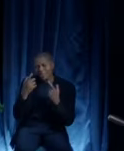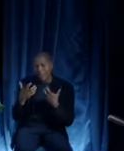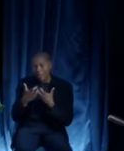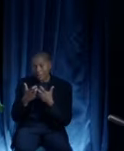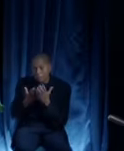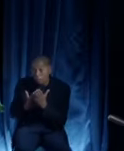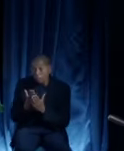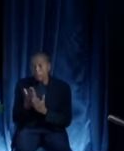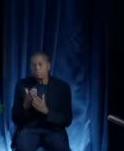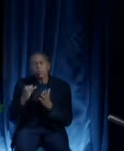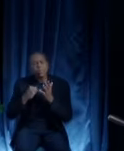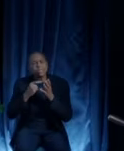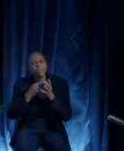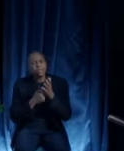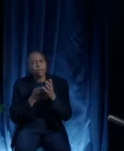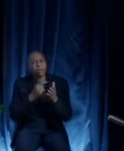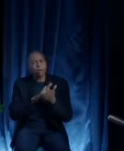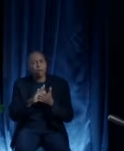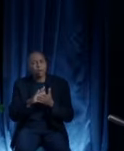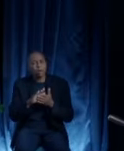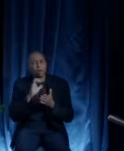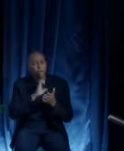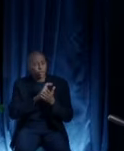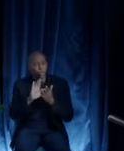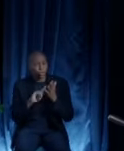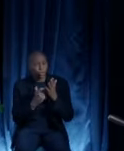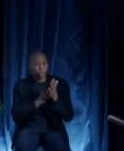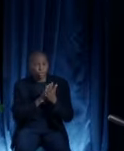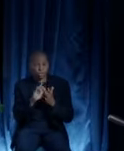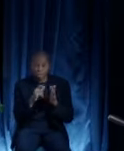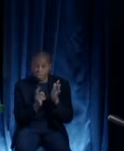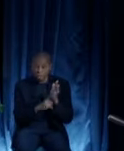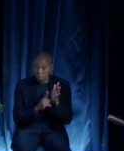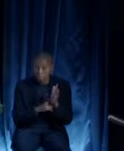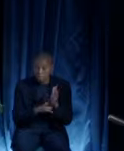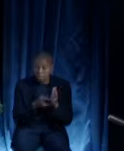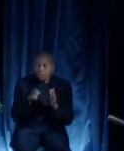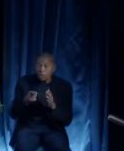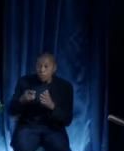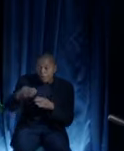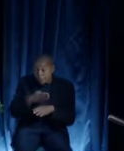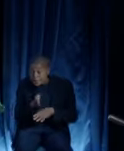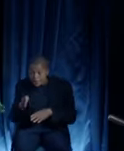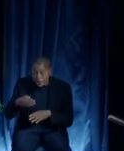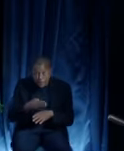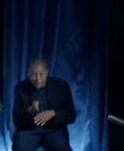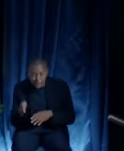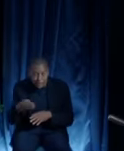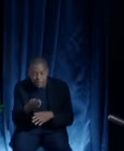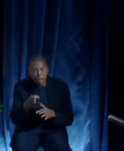Sarah Churchill's case, she wasn't so much surviving court as surviving actually the politics because, you know, the actual